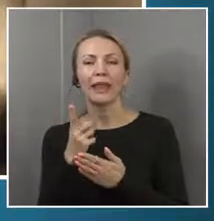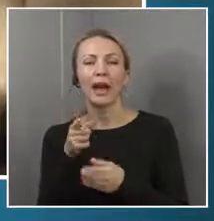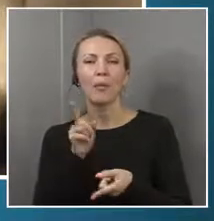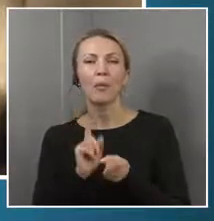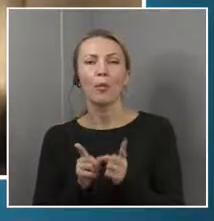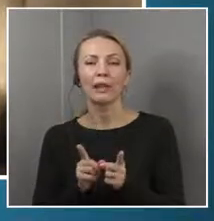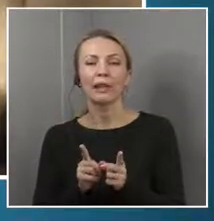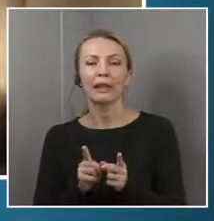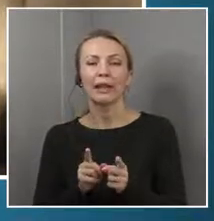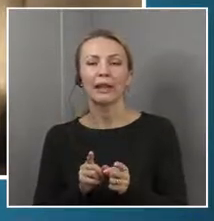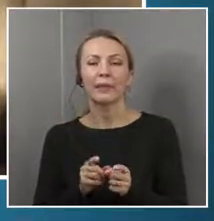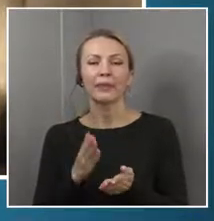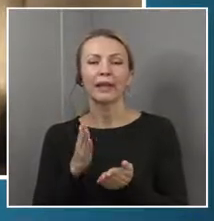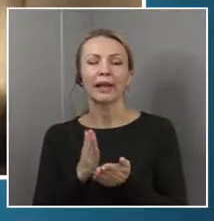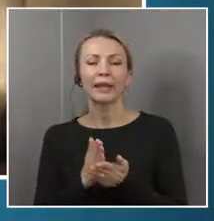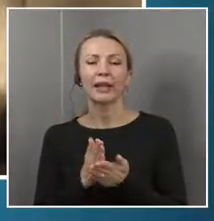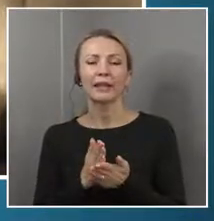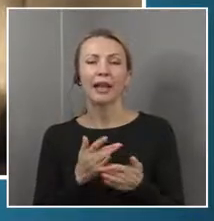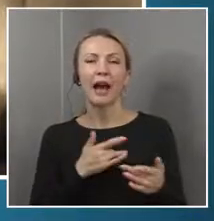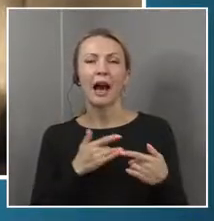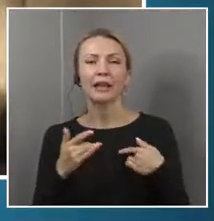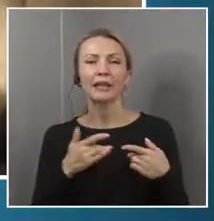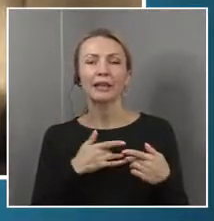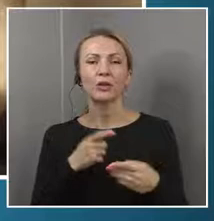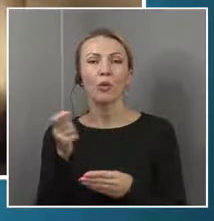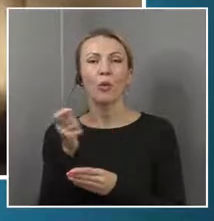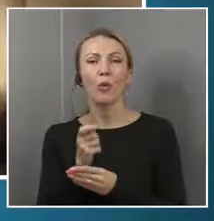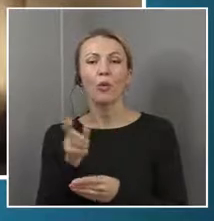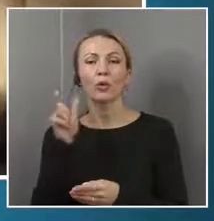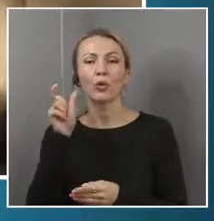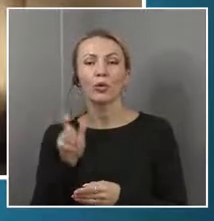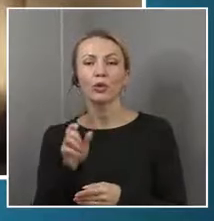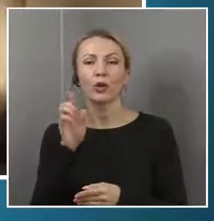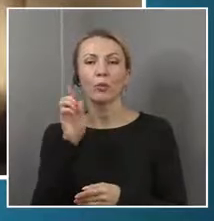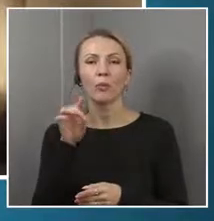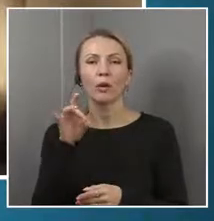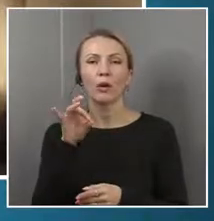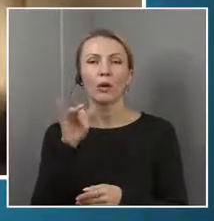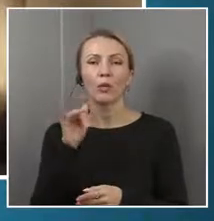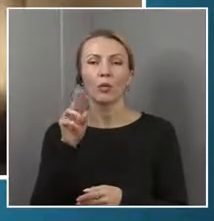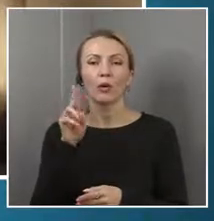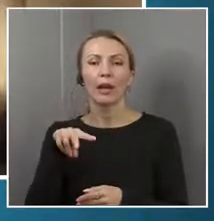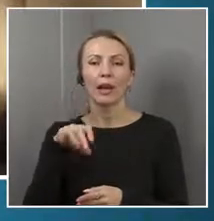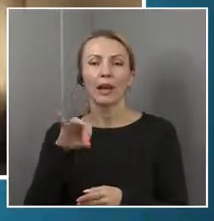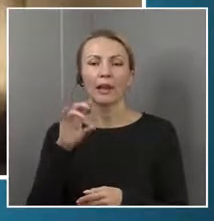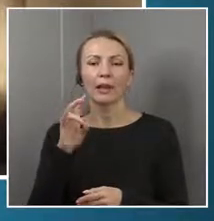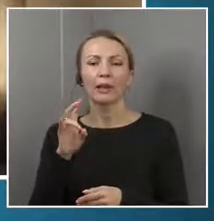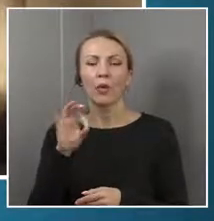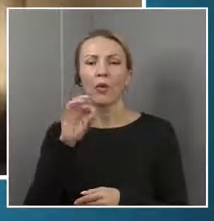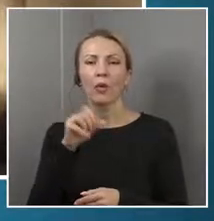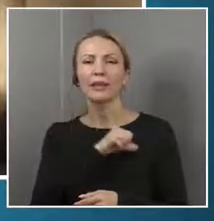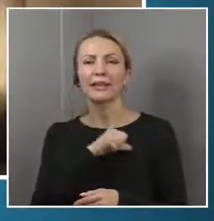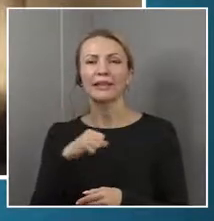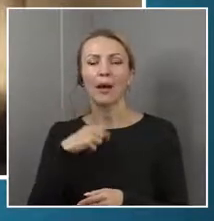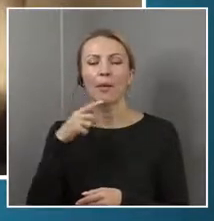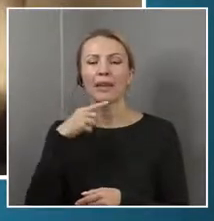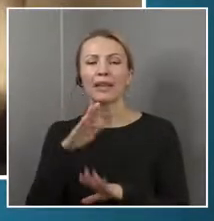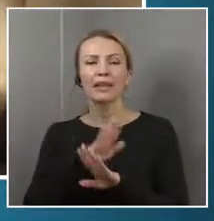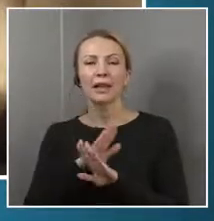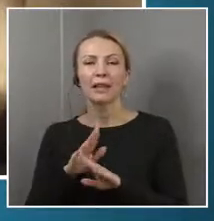who bought the authentic Warhol. And that means that for $250